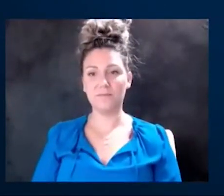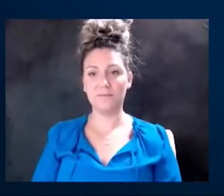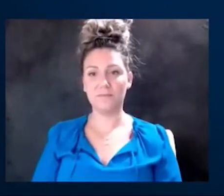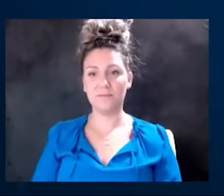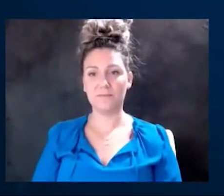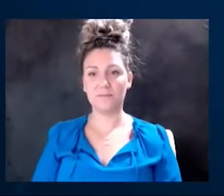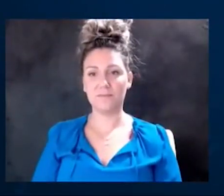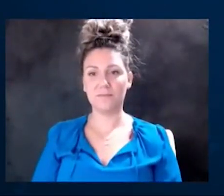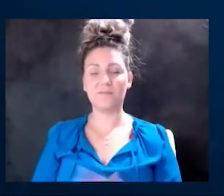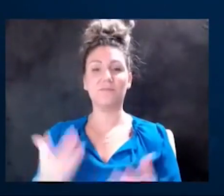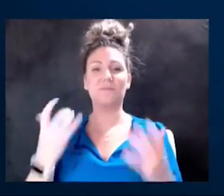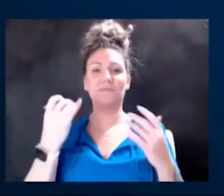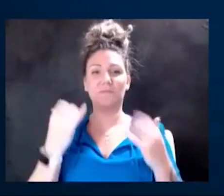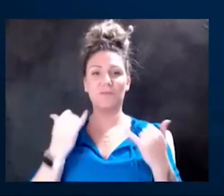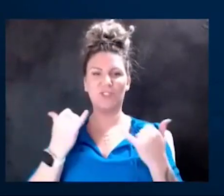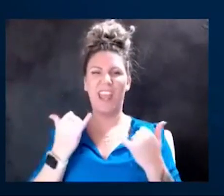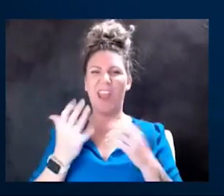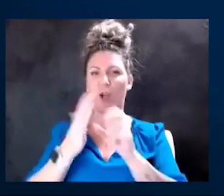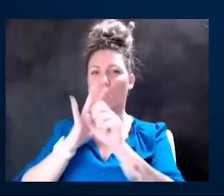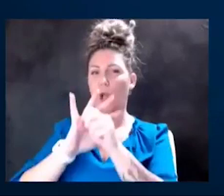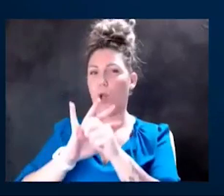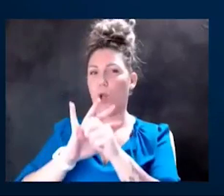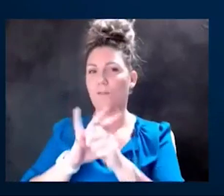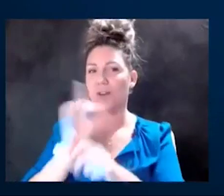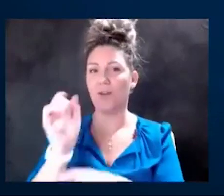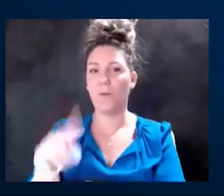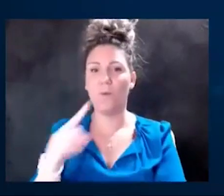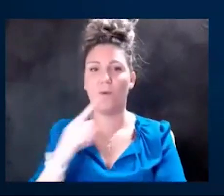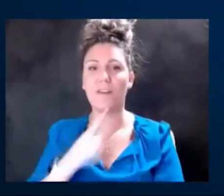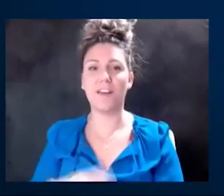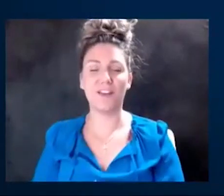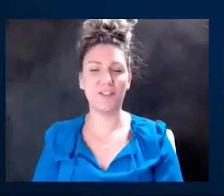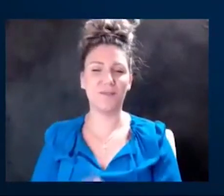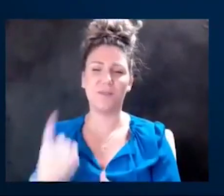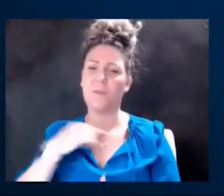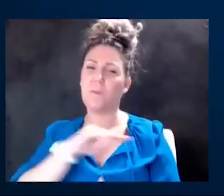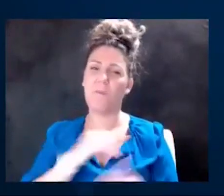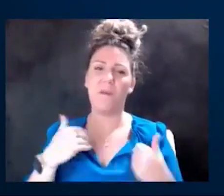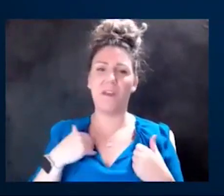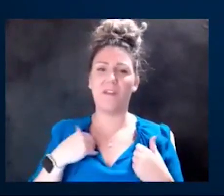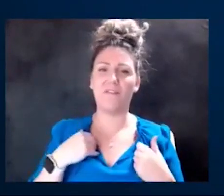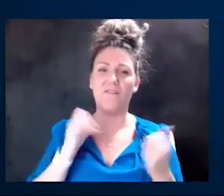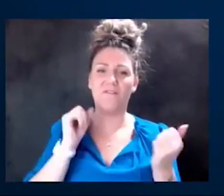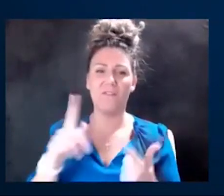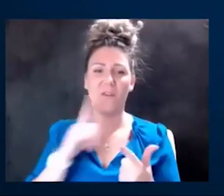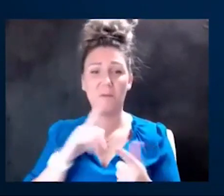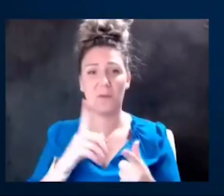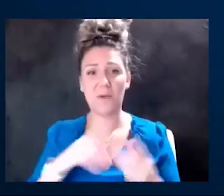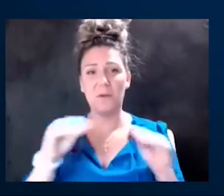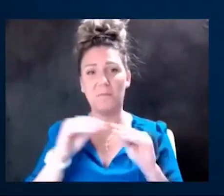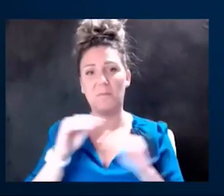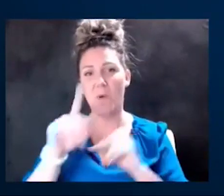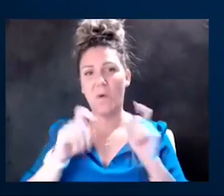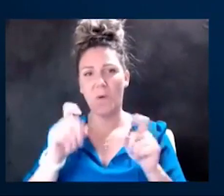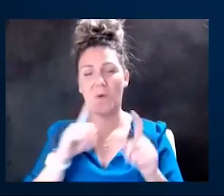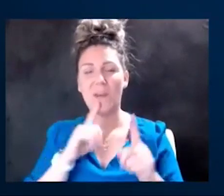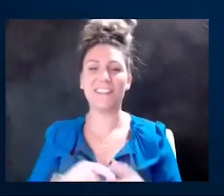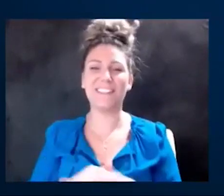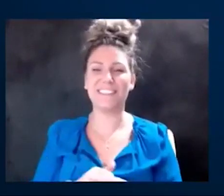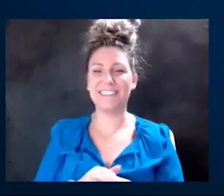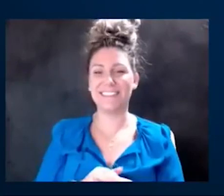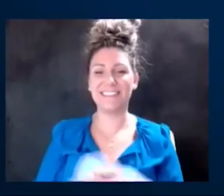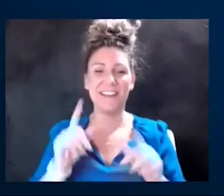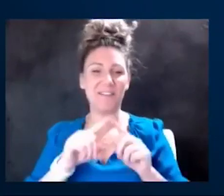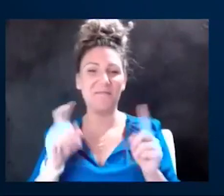to some COVID questions now. Don't worry, but we'll be able to Robin's- meld all these together. I've got some questions for her. Numbers is her favorite subject. Yeah. But I did want to share